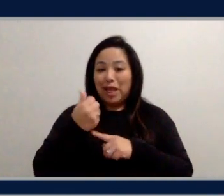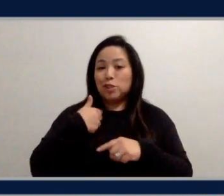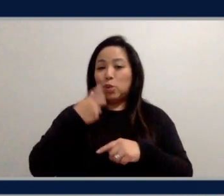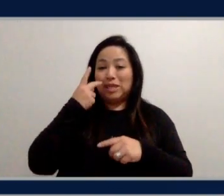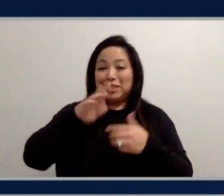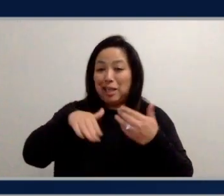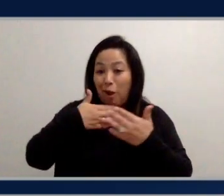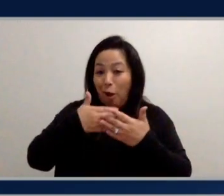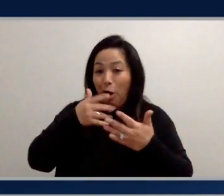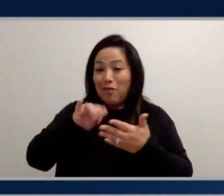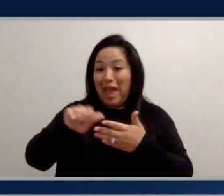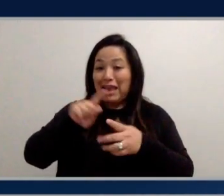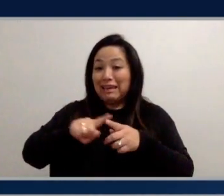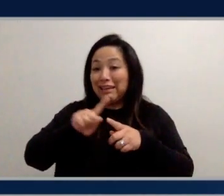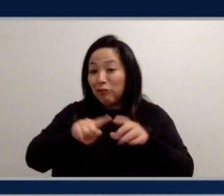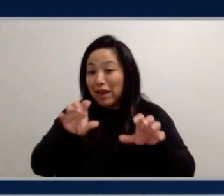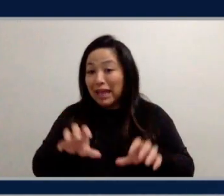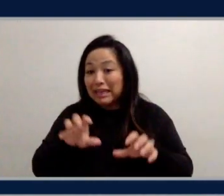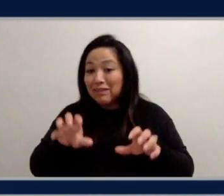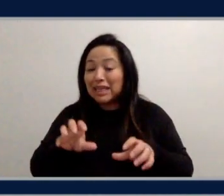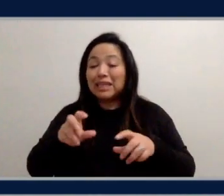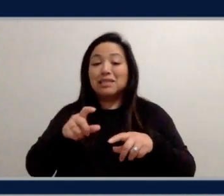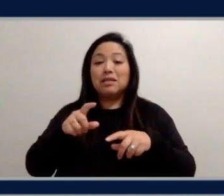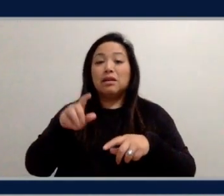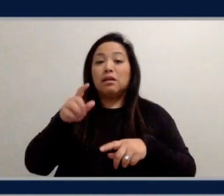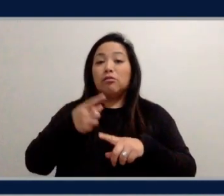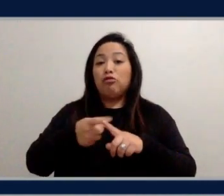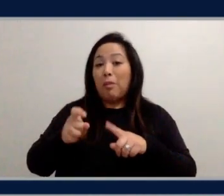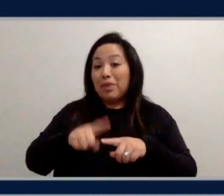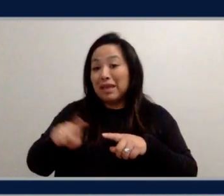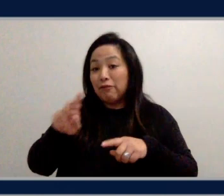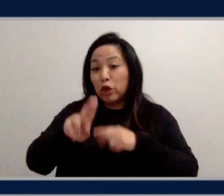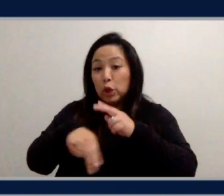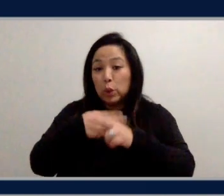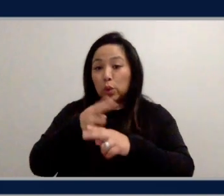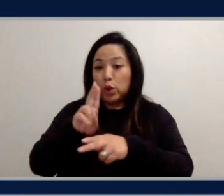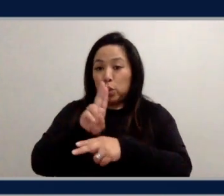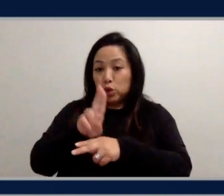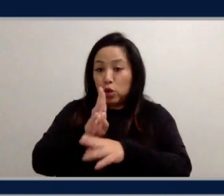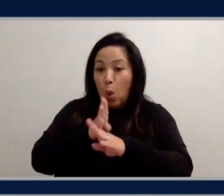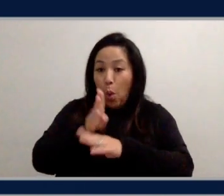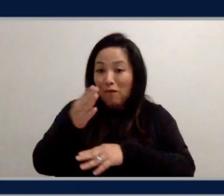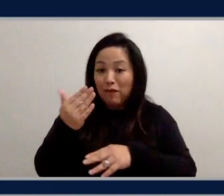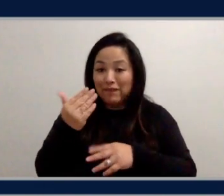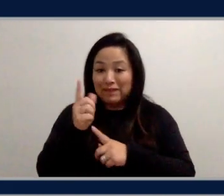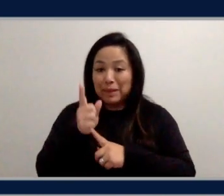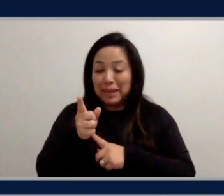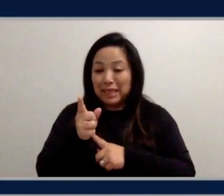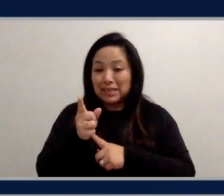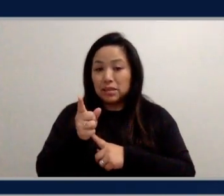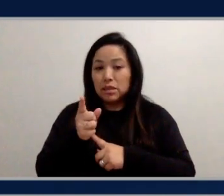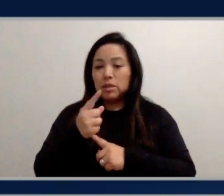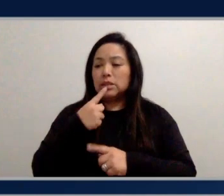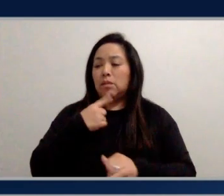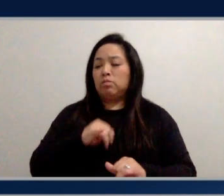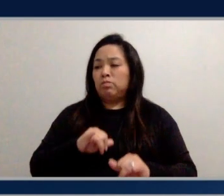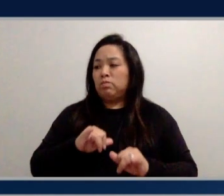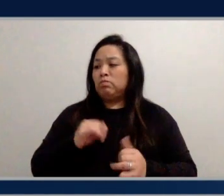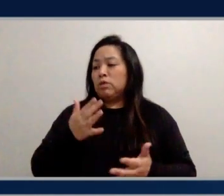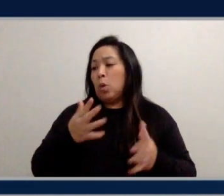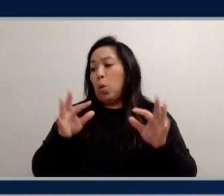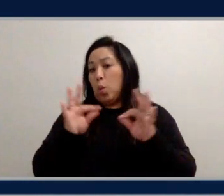activities taking by the same user over 15 minutes, we say, hey, maybe this is something that is worth flagging